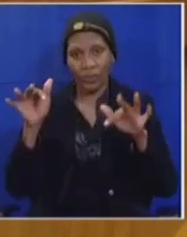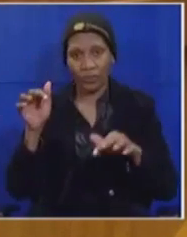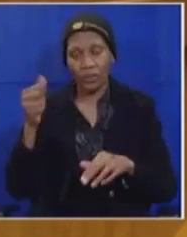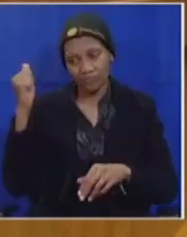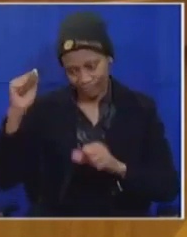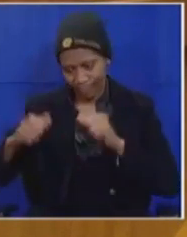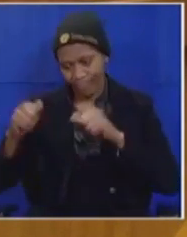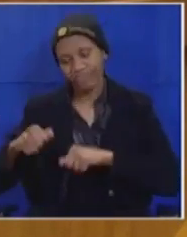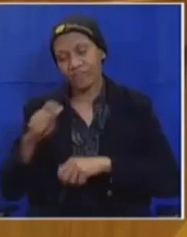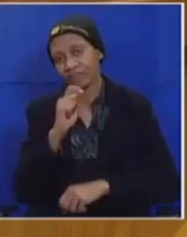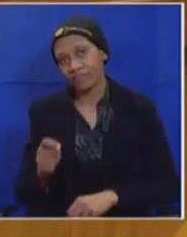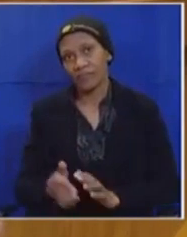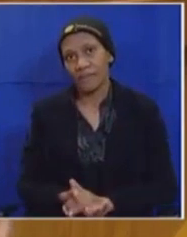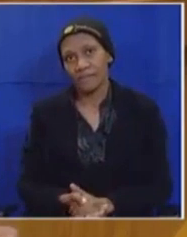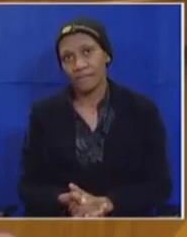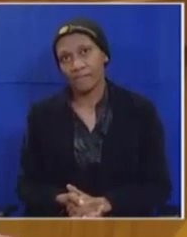And